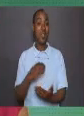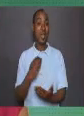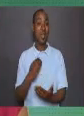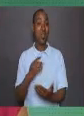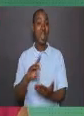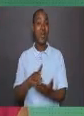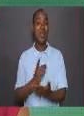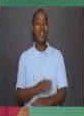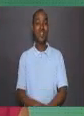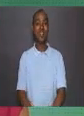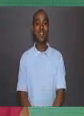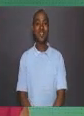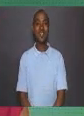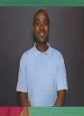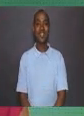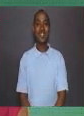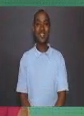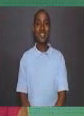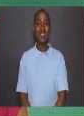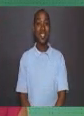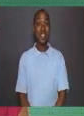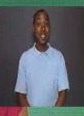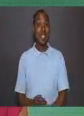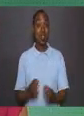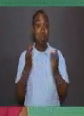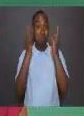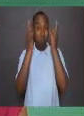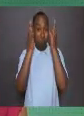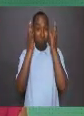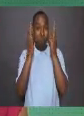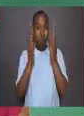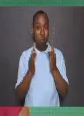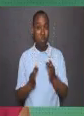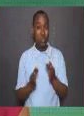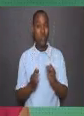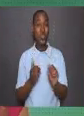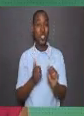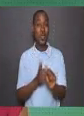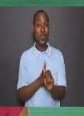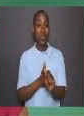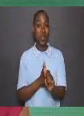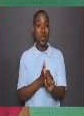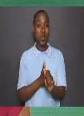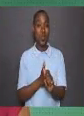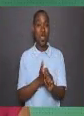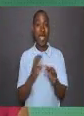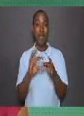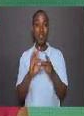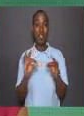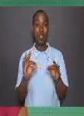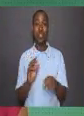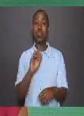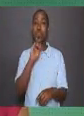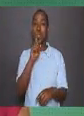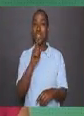learned. Please determine if the following statements are true